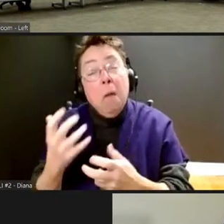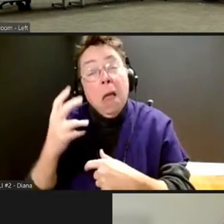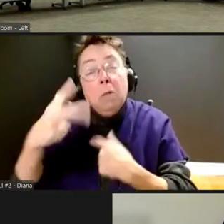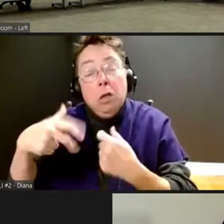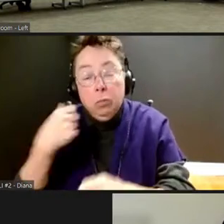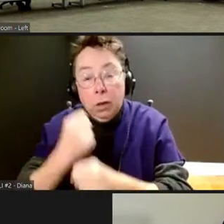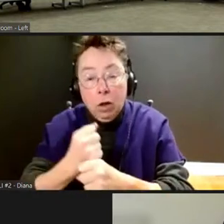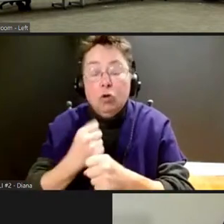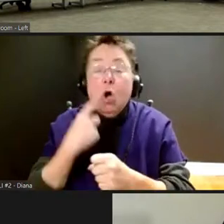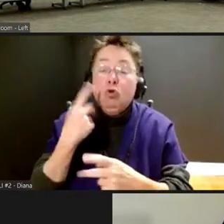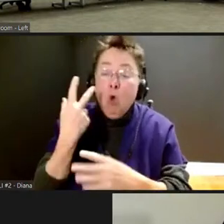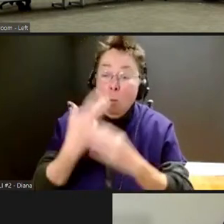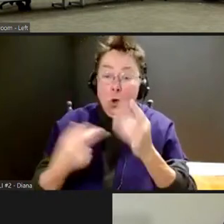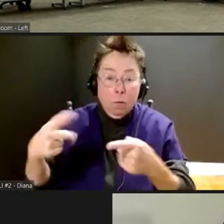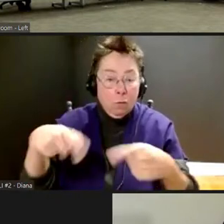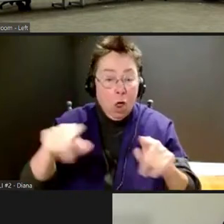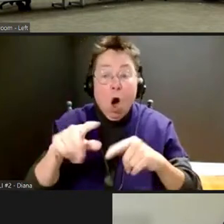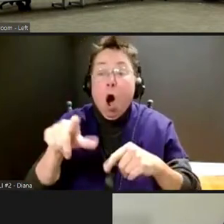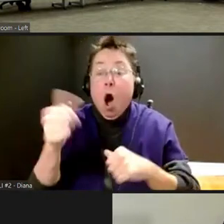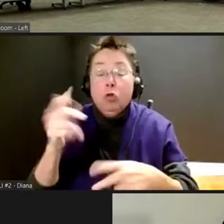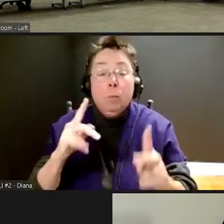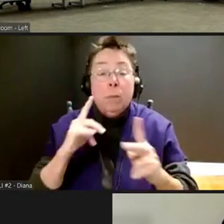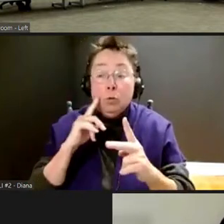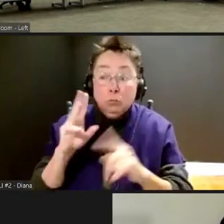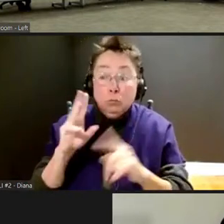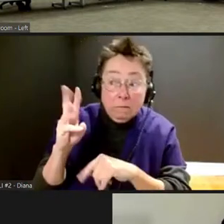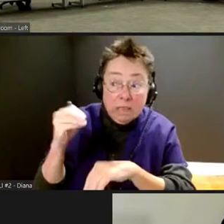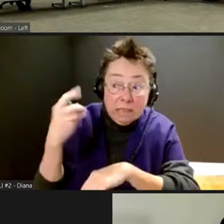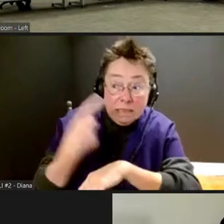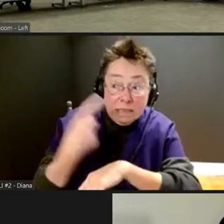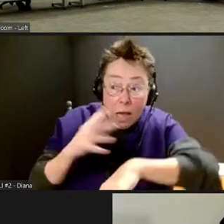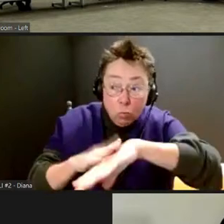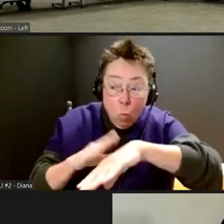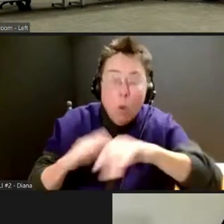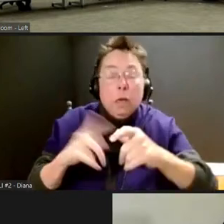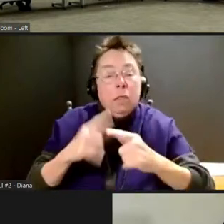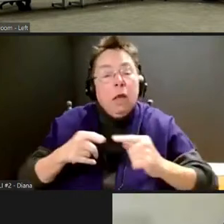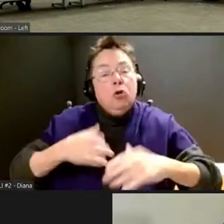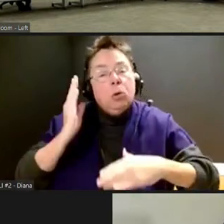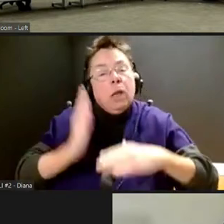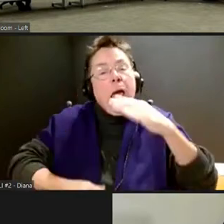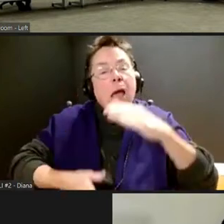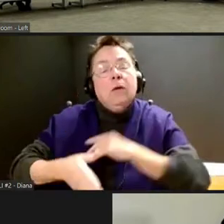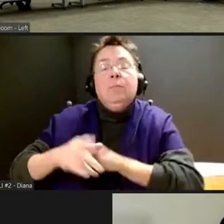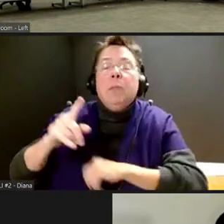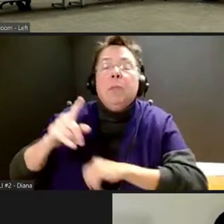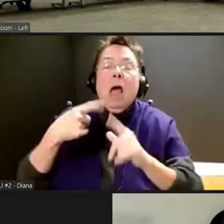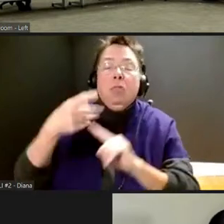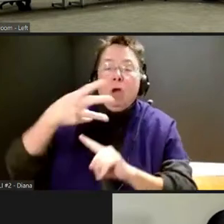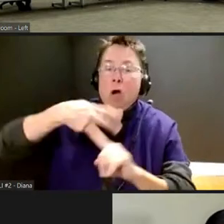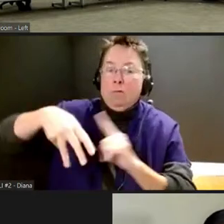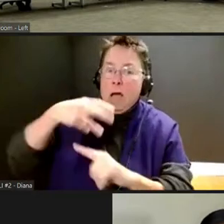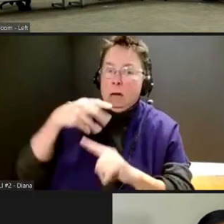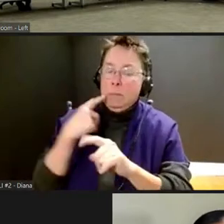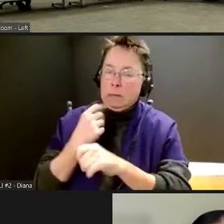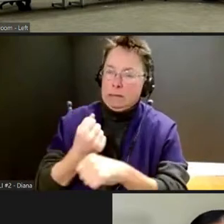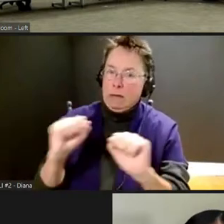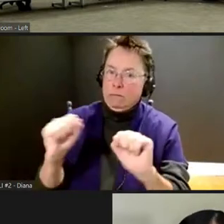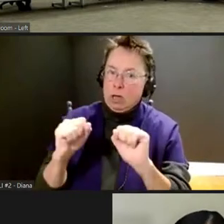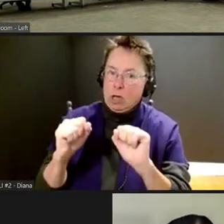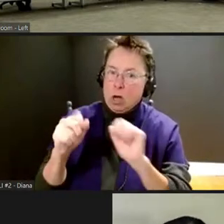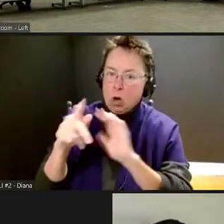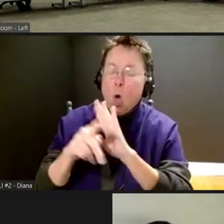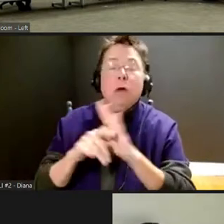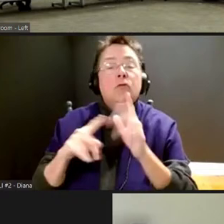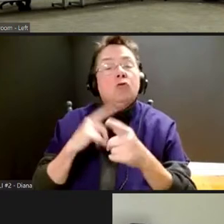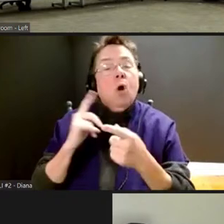indemnification, and either party may terminate the agreement upon 60 days notice. The agreement also contains an environmental indemnification clause, which requires CTA